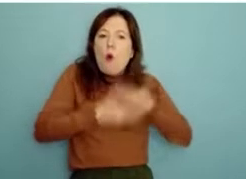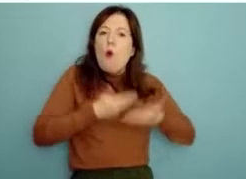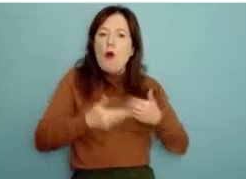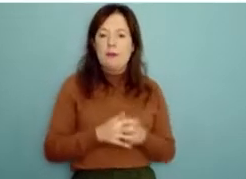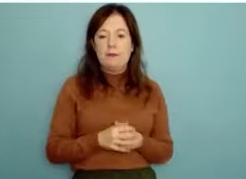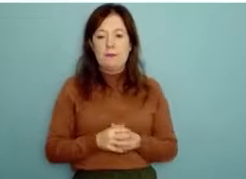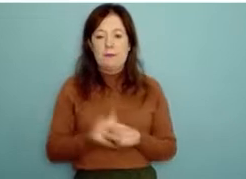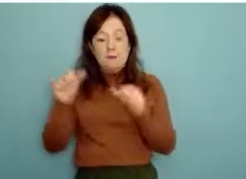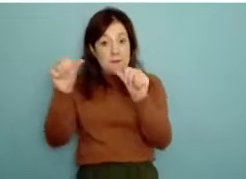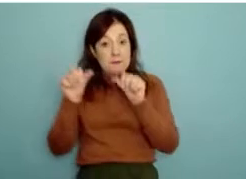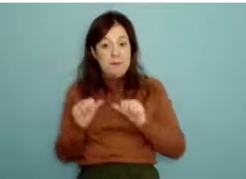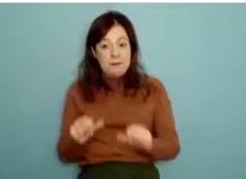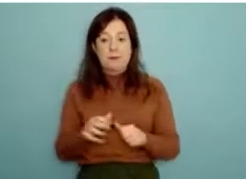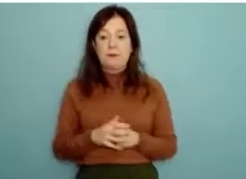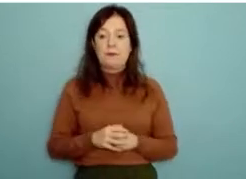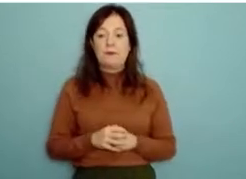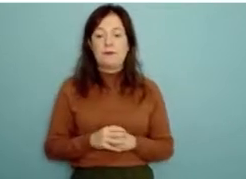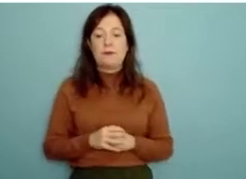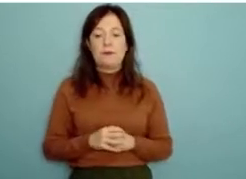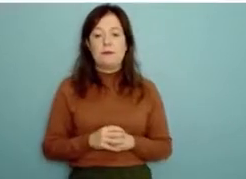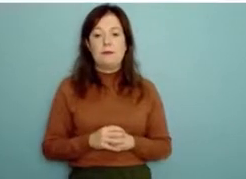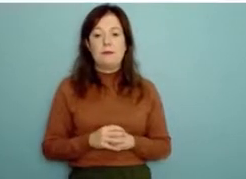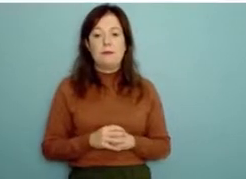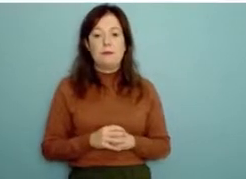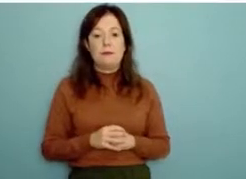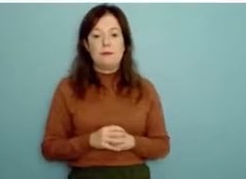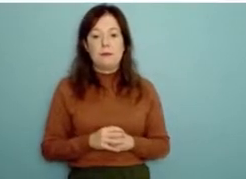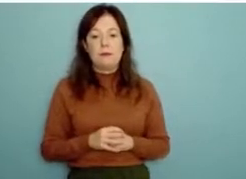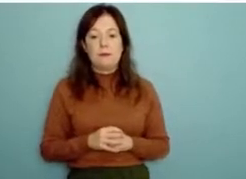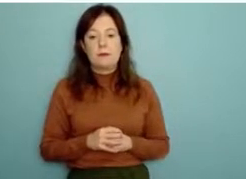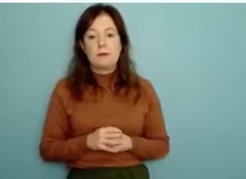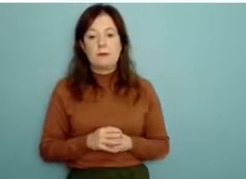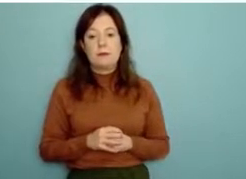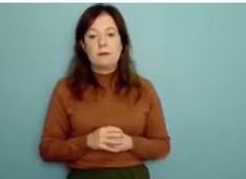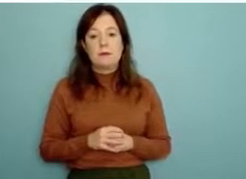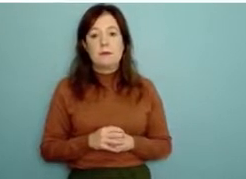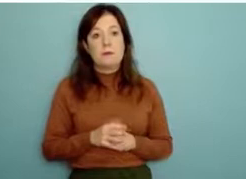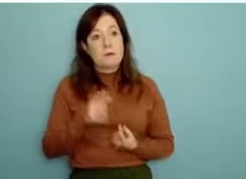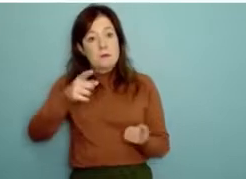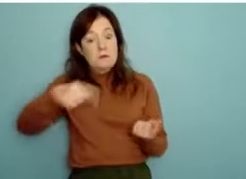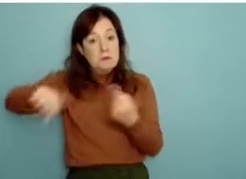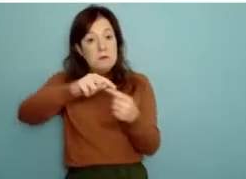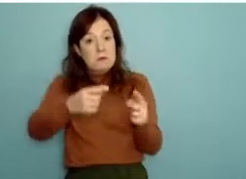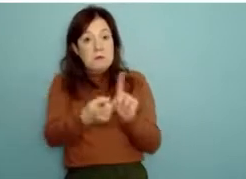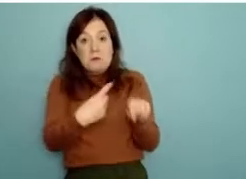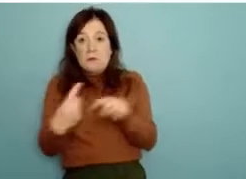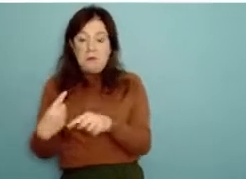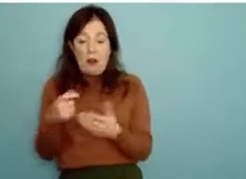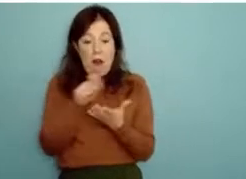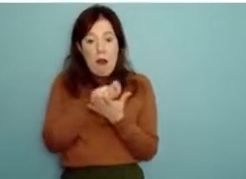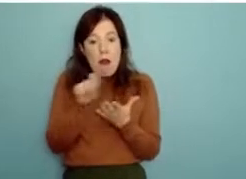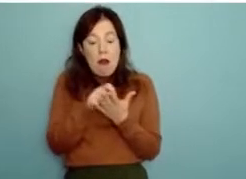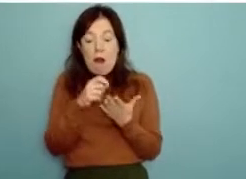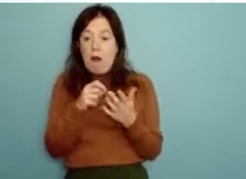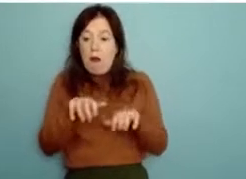people felt that kind of, in particularly, they felt like they were listened to and understood by completing measures. There was much more opportunity, as I